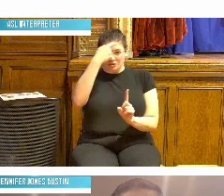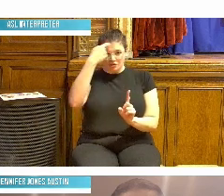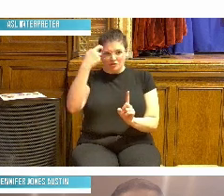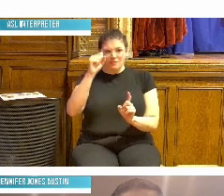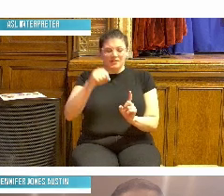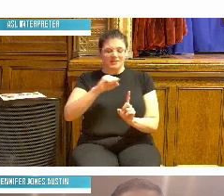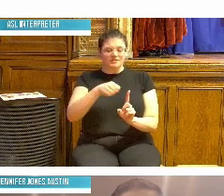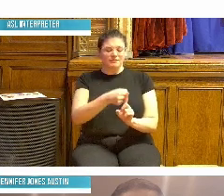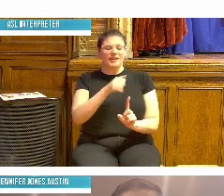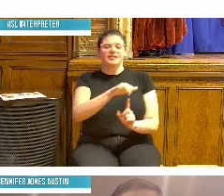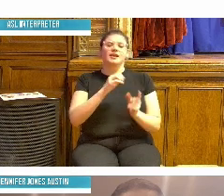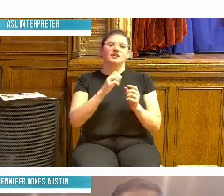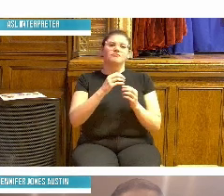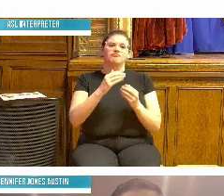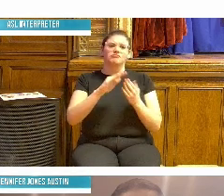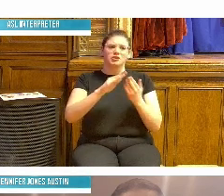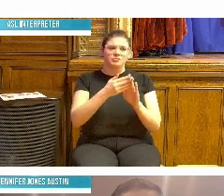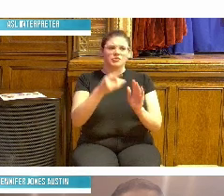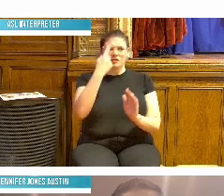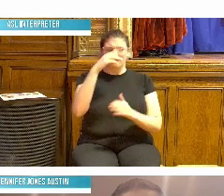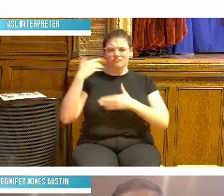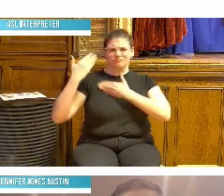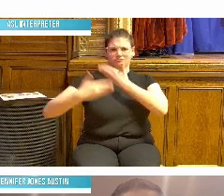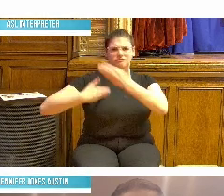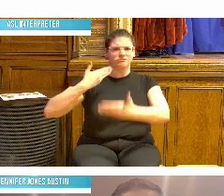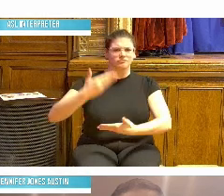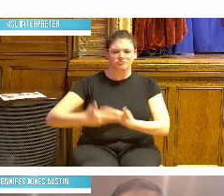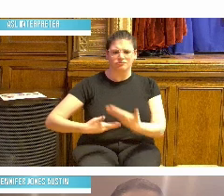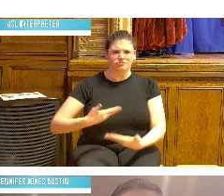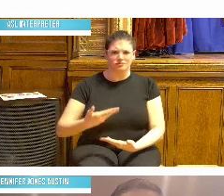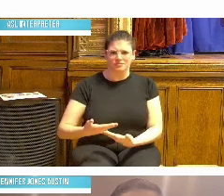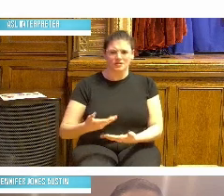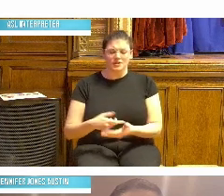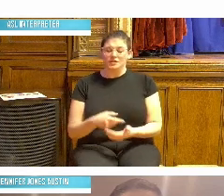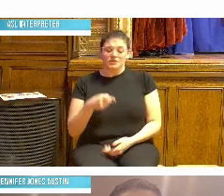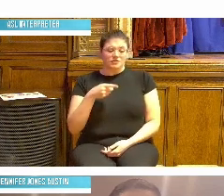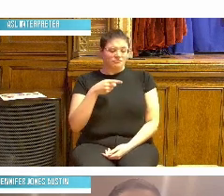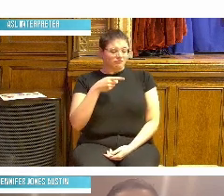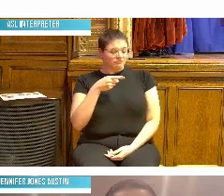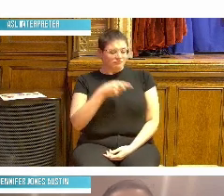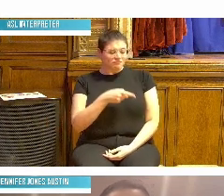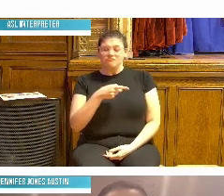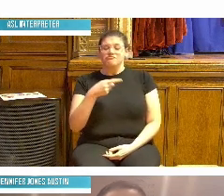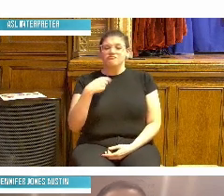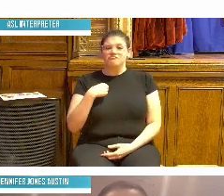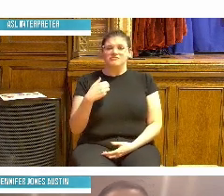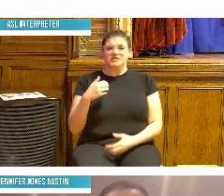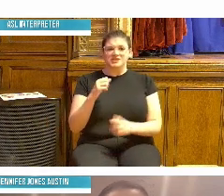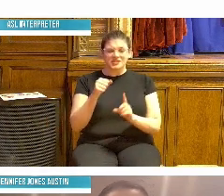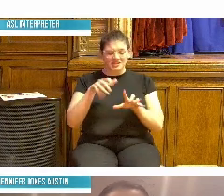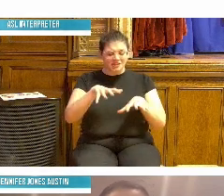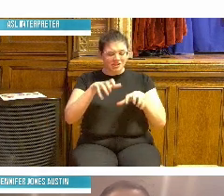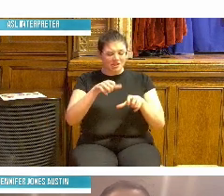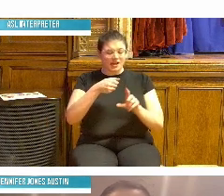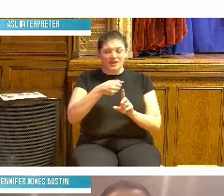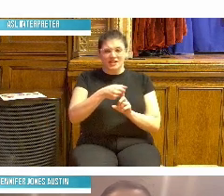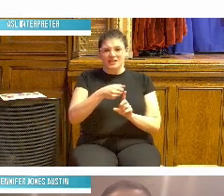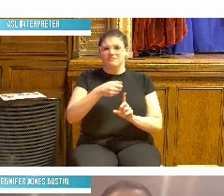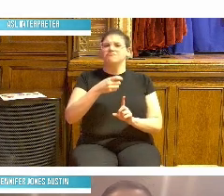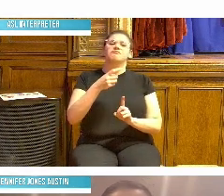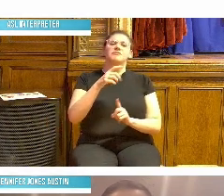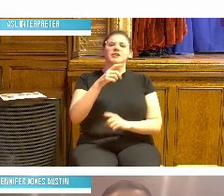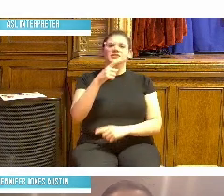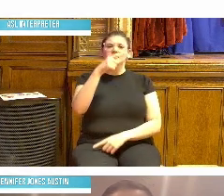that, quote, the present state of Black America is in no small measure the result of Negro removal, close quote. A